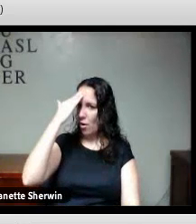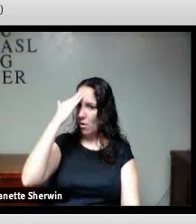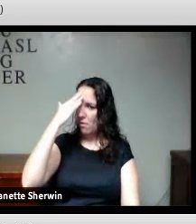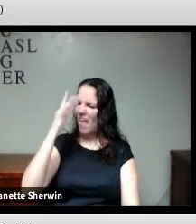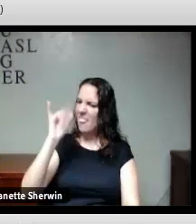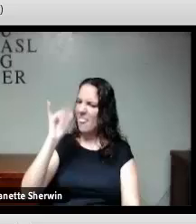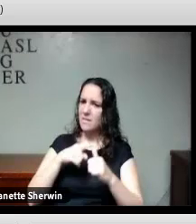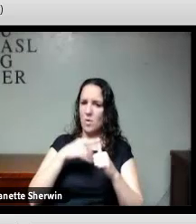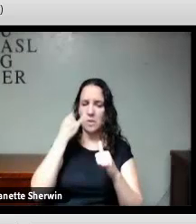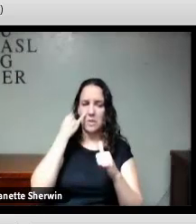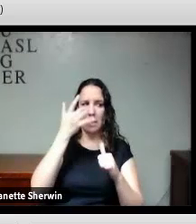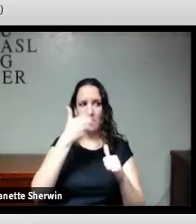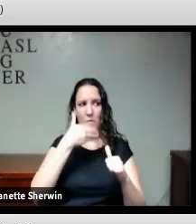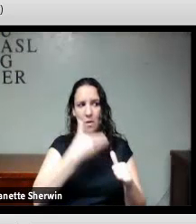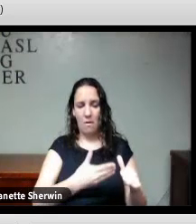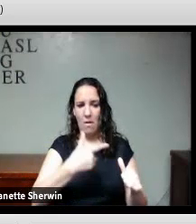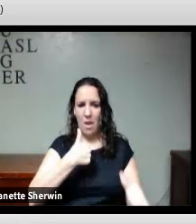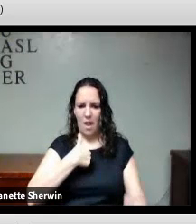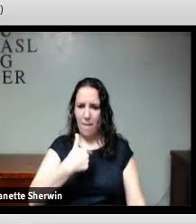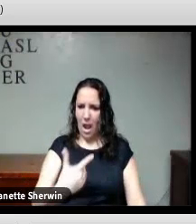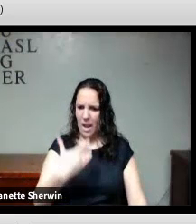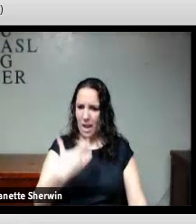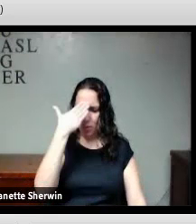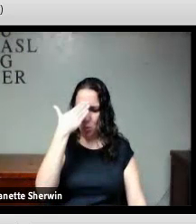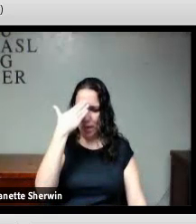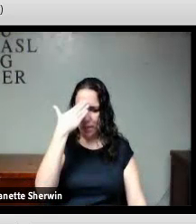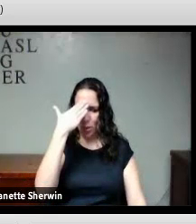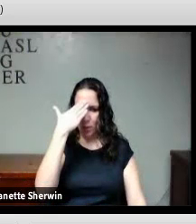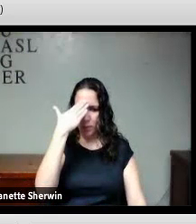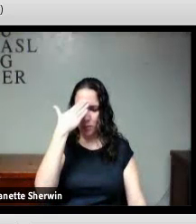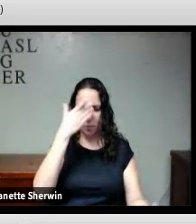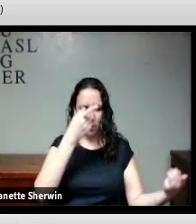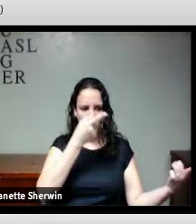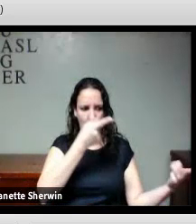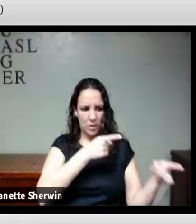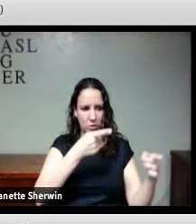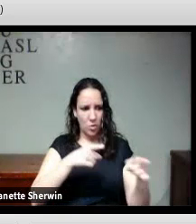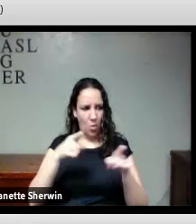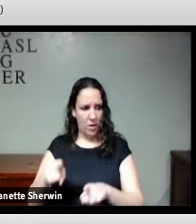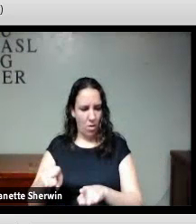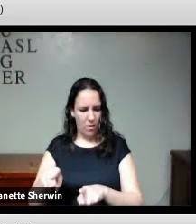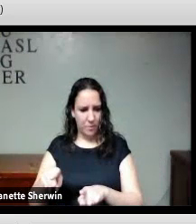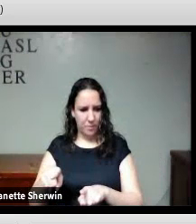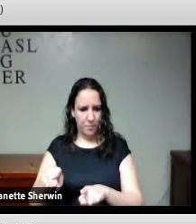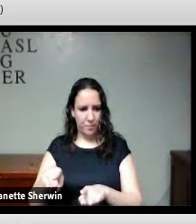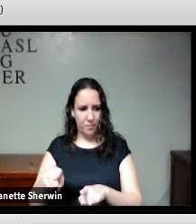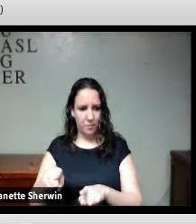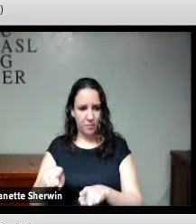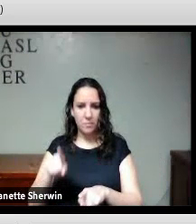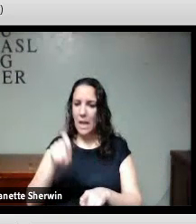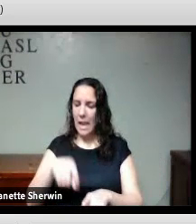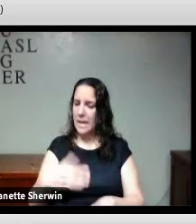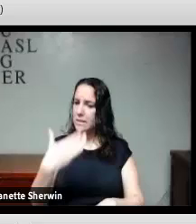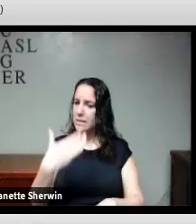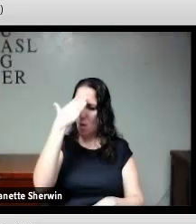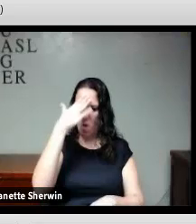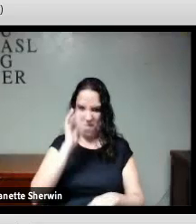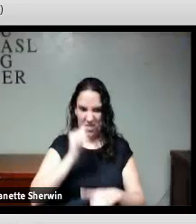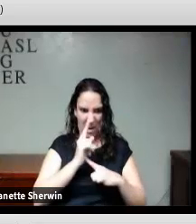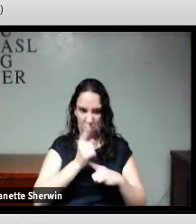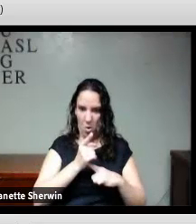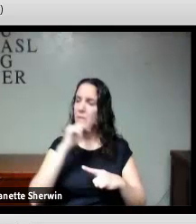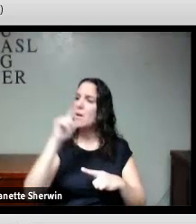customer. Am I aware of the emotions that are coming up inside me? And I have to be aware of them in the moment to be self-aware. It can't be I